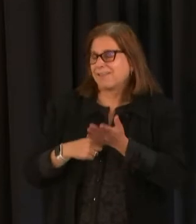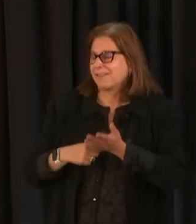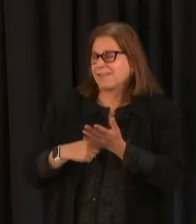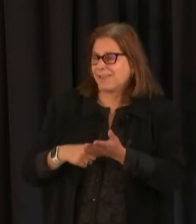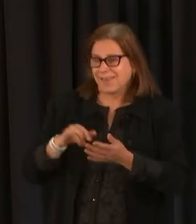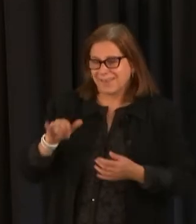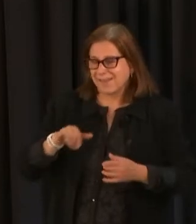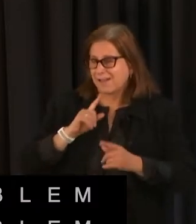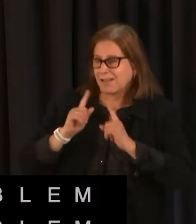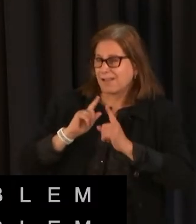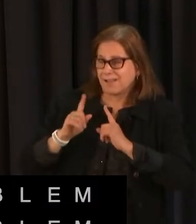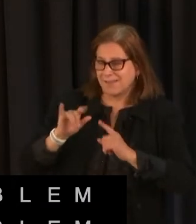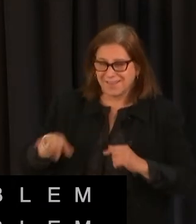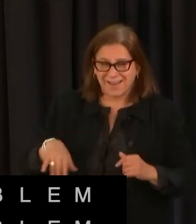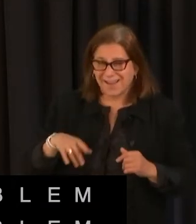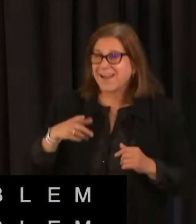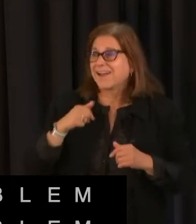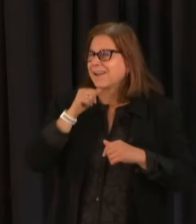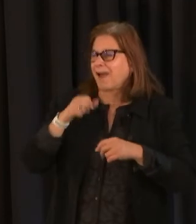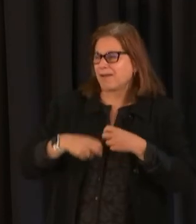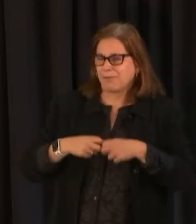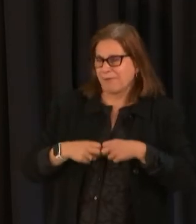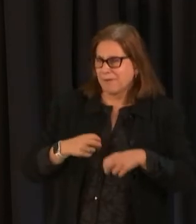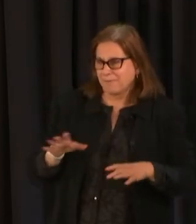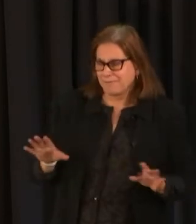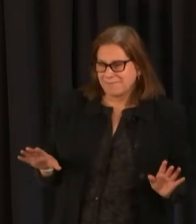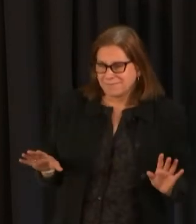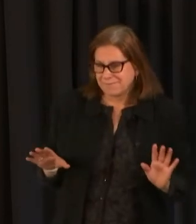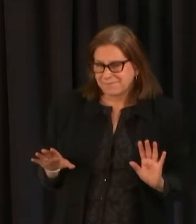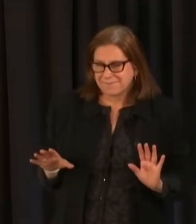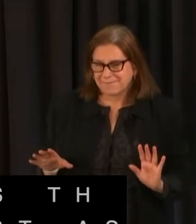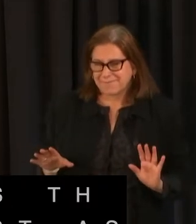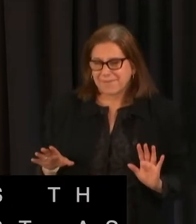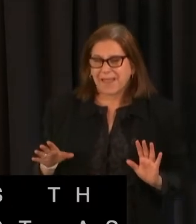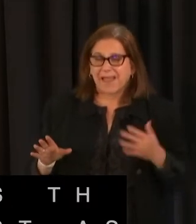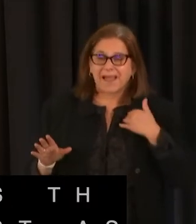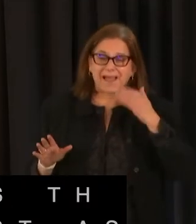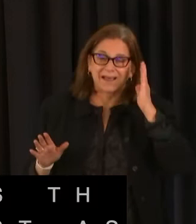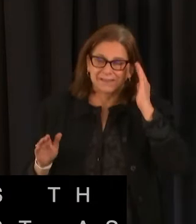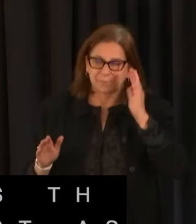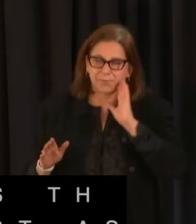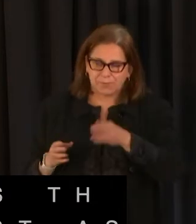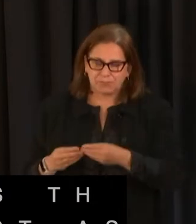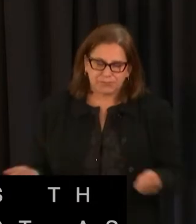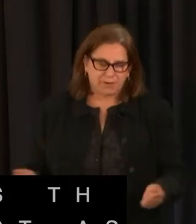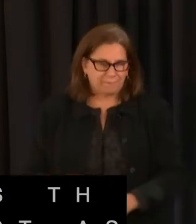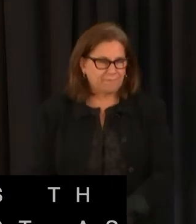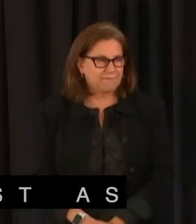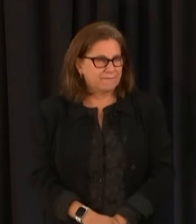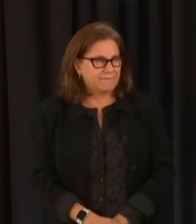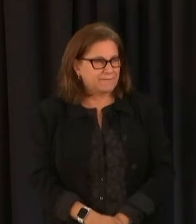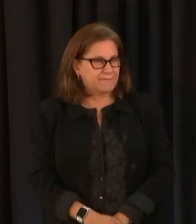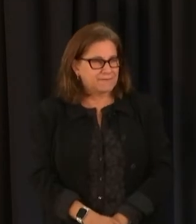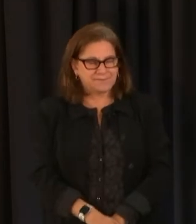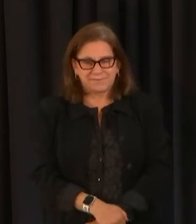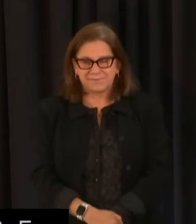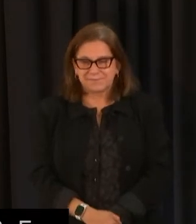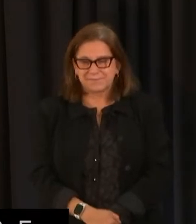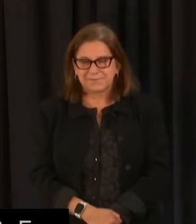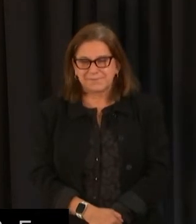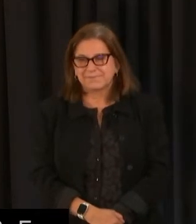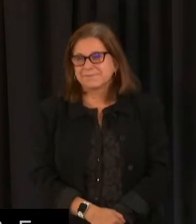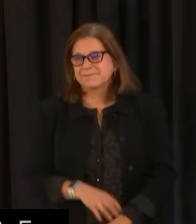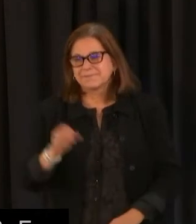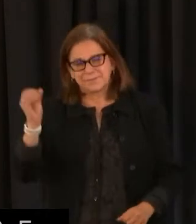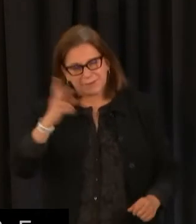specifics of the requests at this point, but I expect that it will be resolved. Okay, and then if I could go back